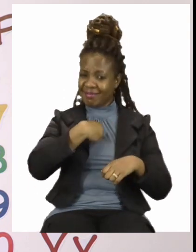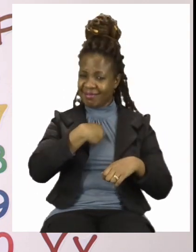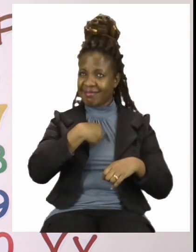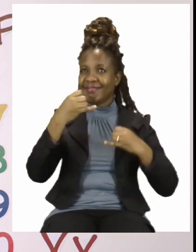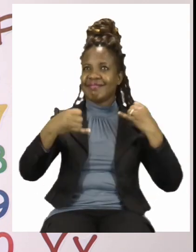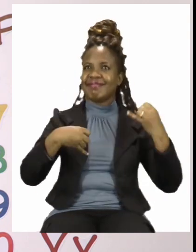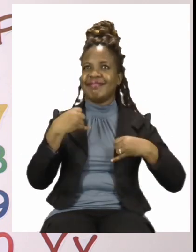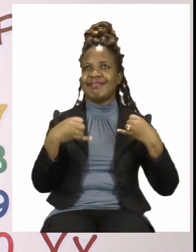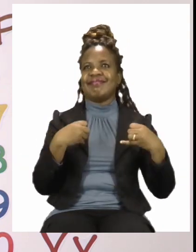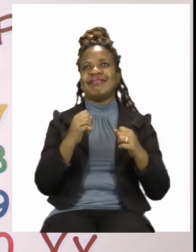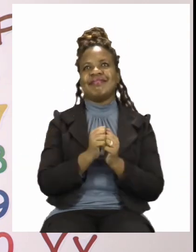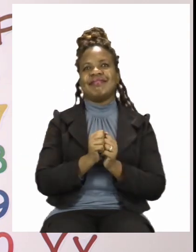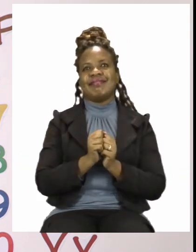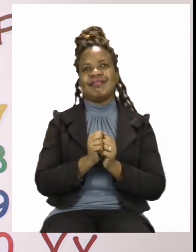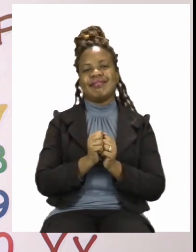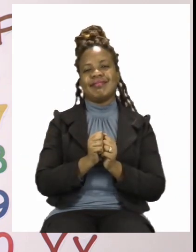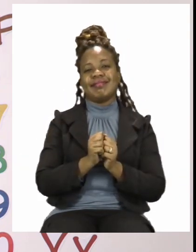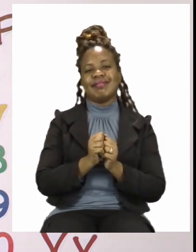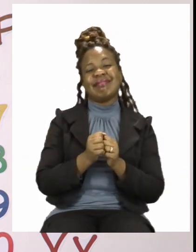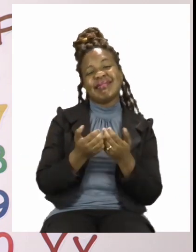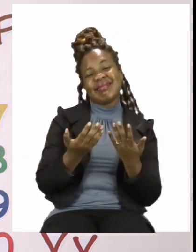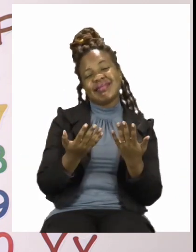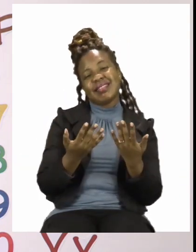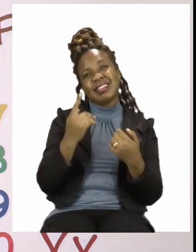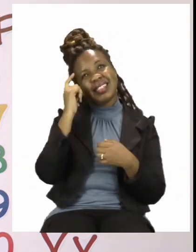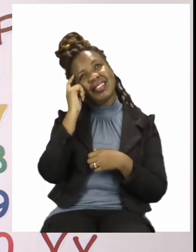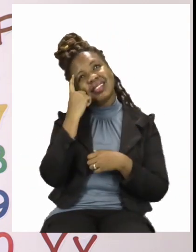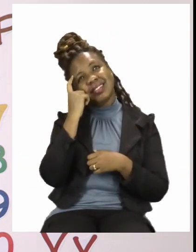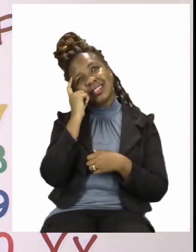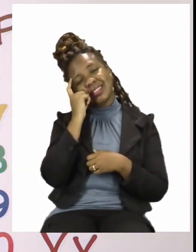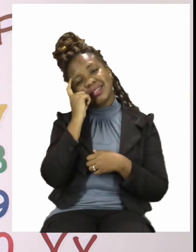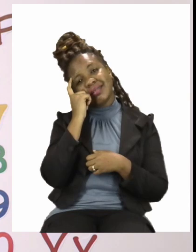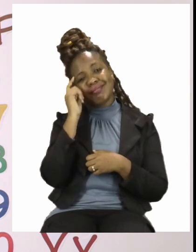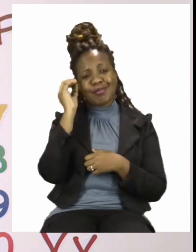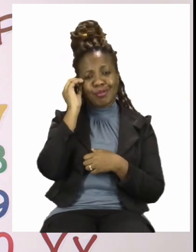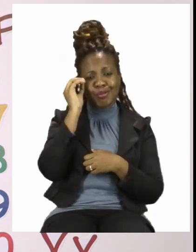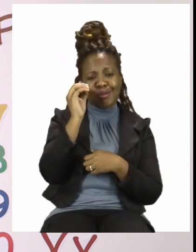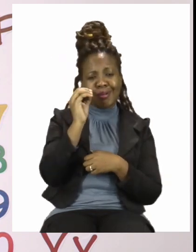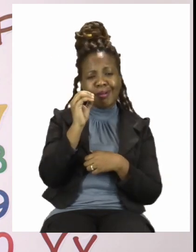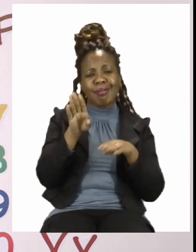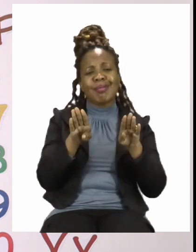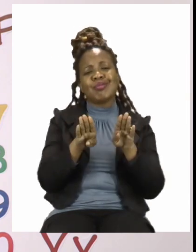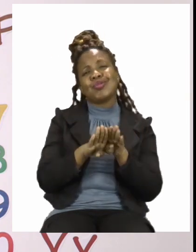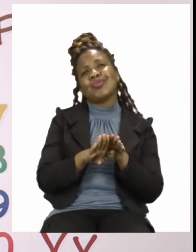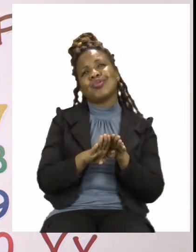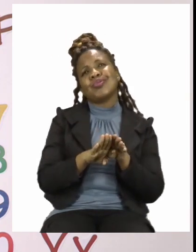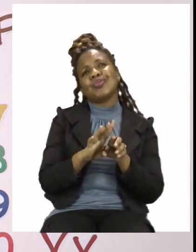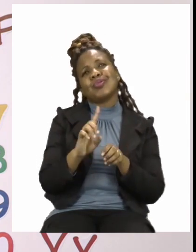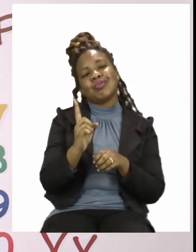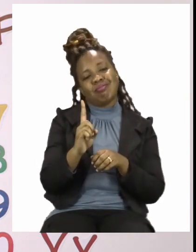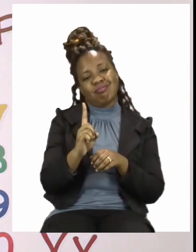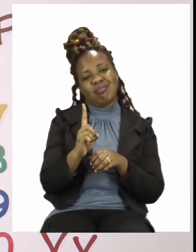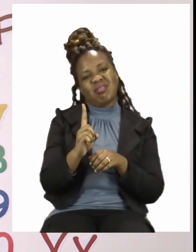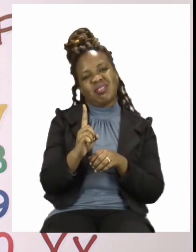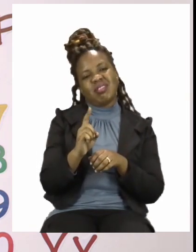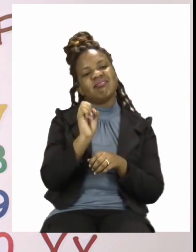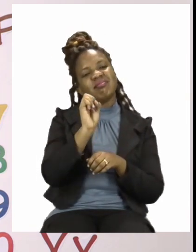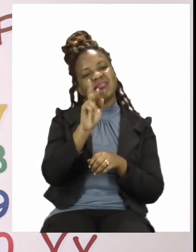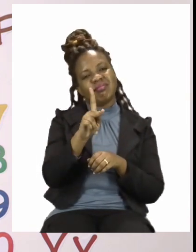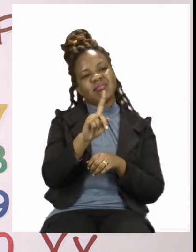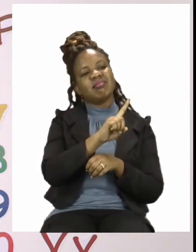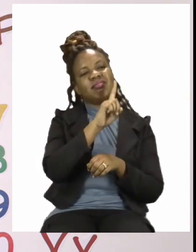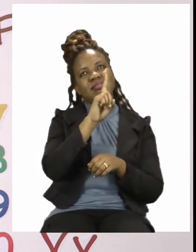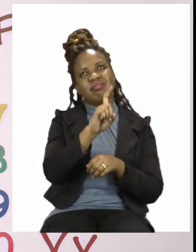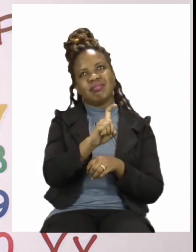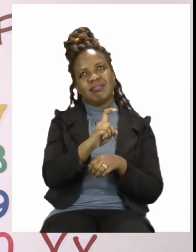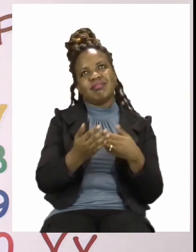Remember, if you're not sure or you don't really know what to do, it's okay to ask for help. Just make sure you